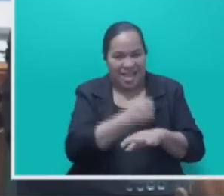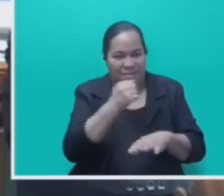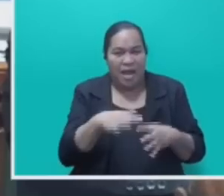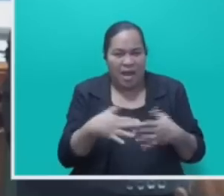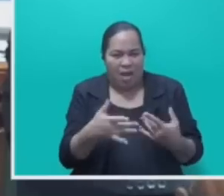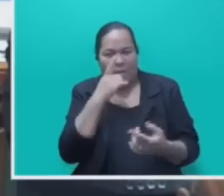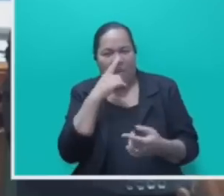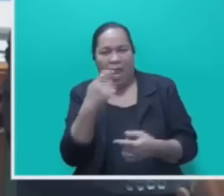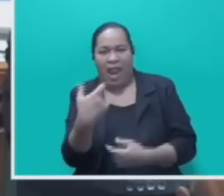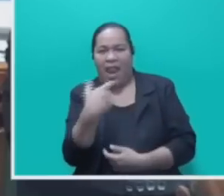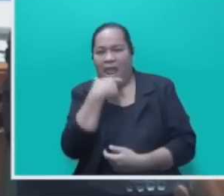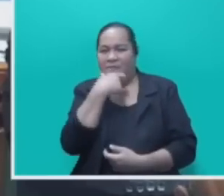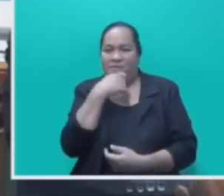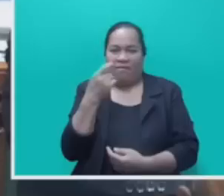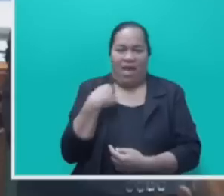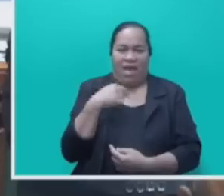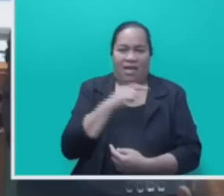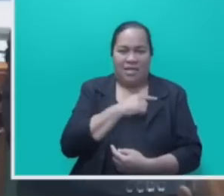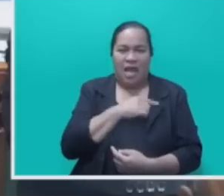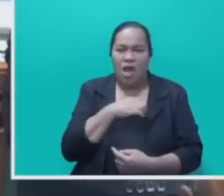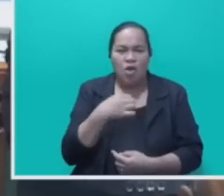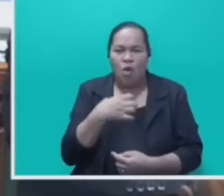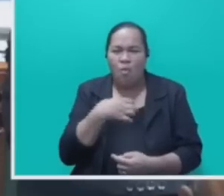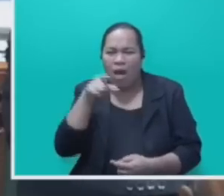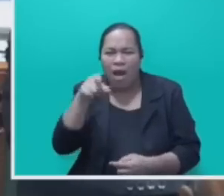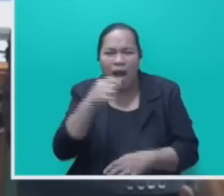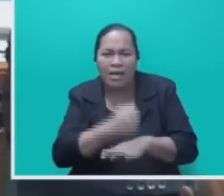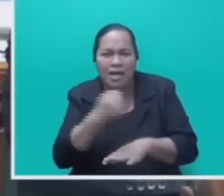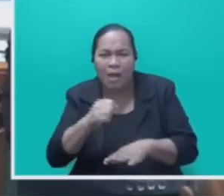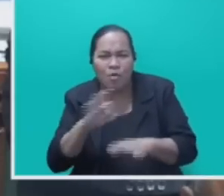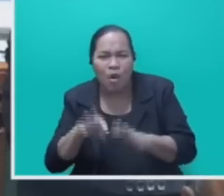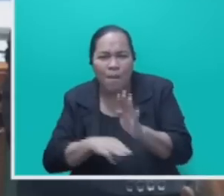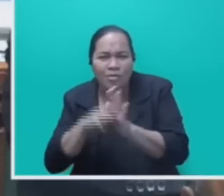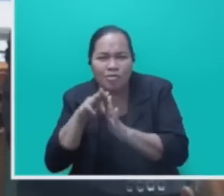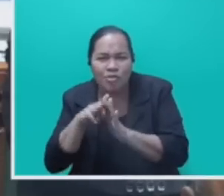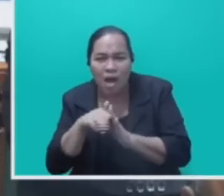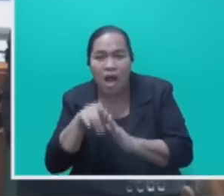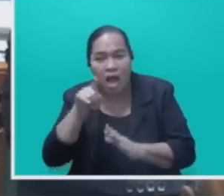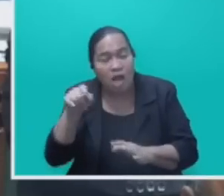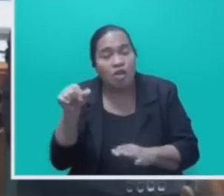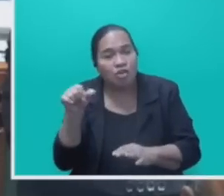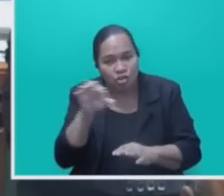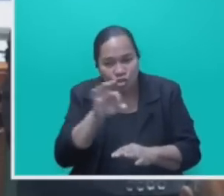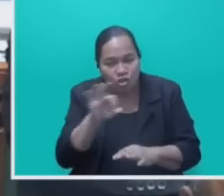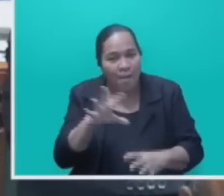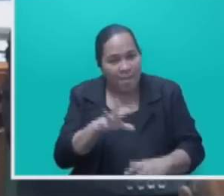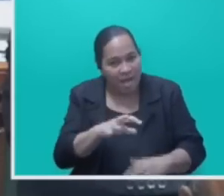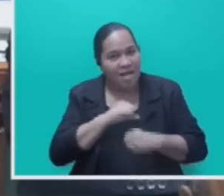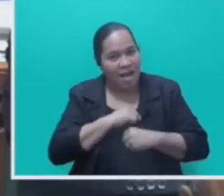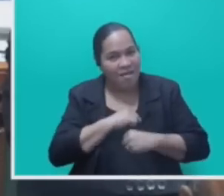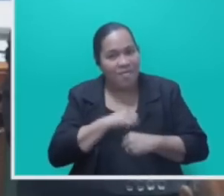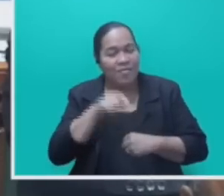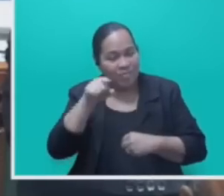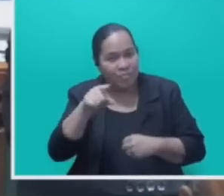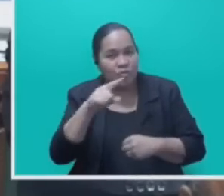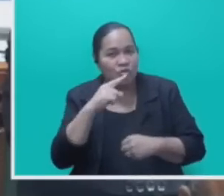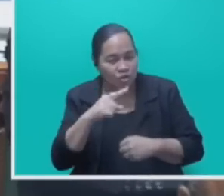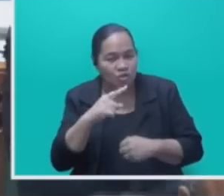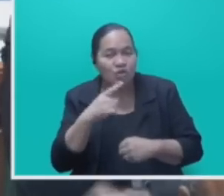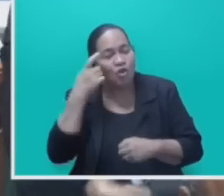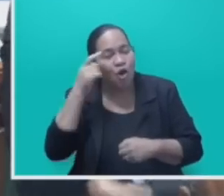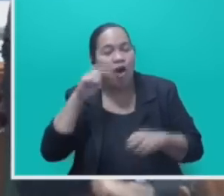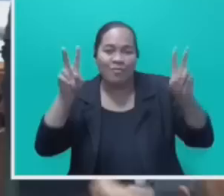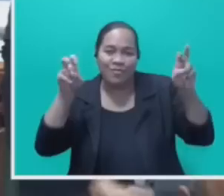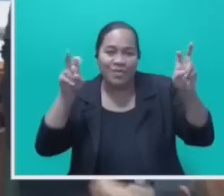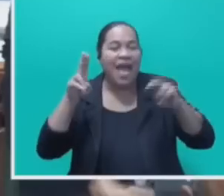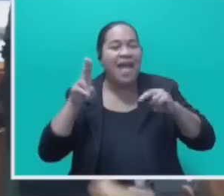laughingstock. We no longer have a mature government that feels confident enough to call itself the Fijian government, but can call